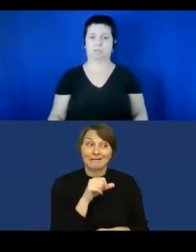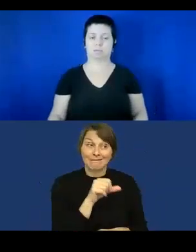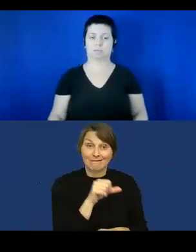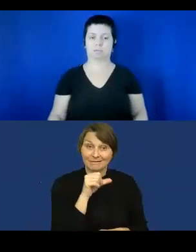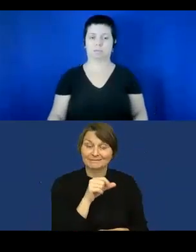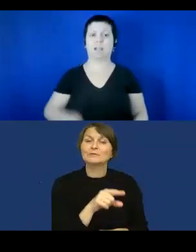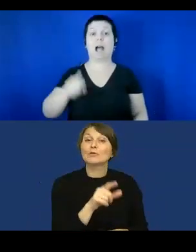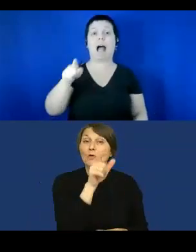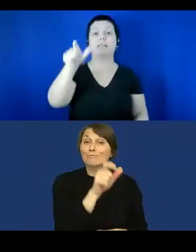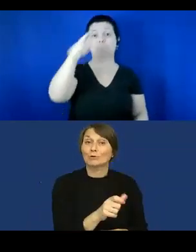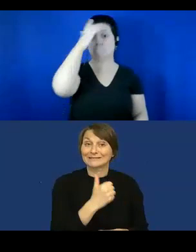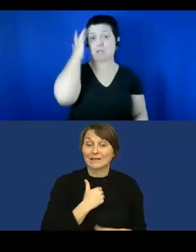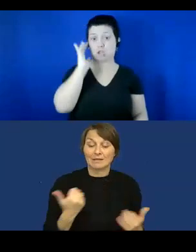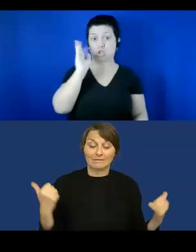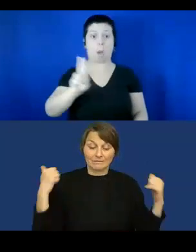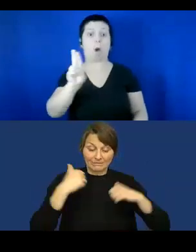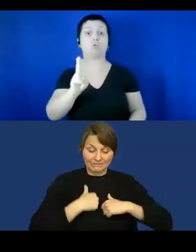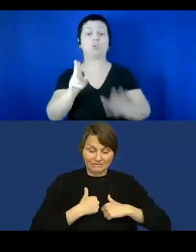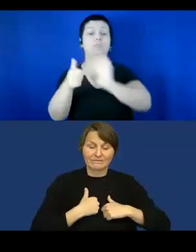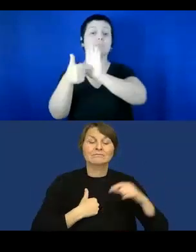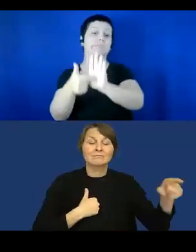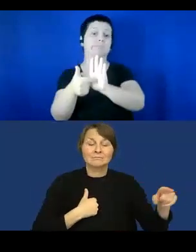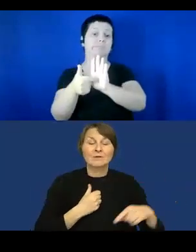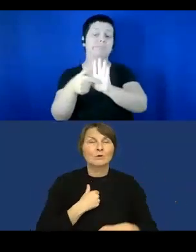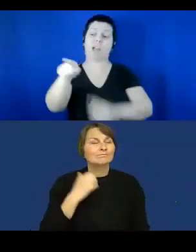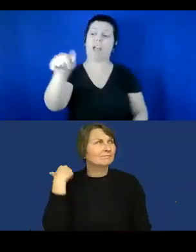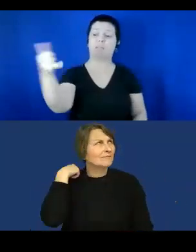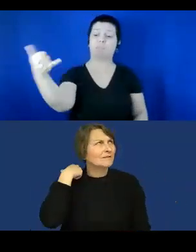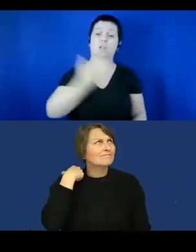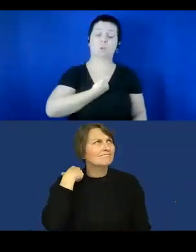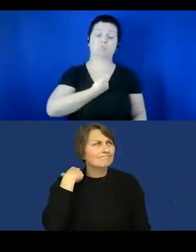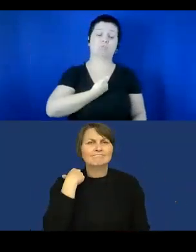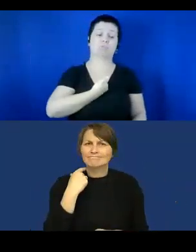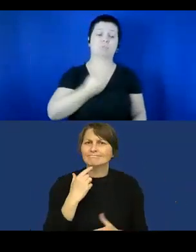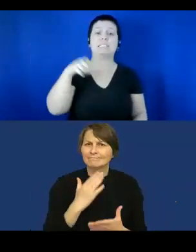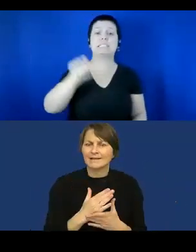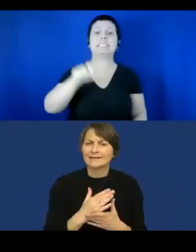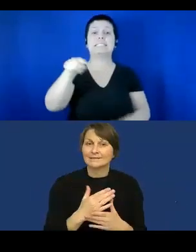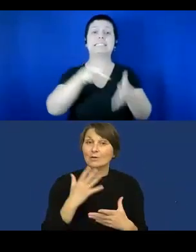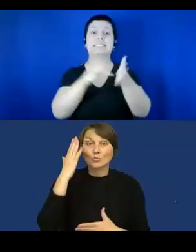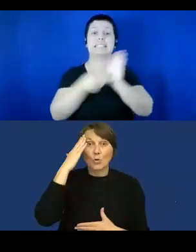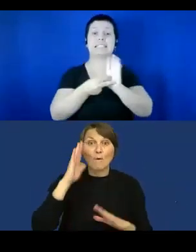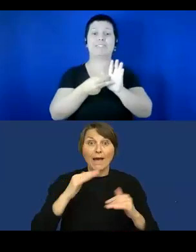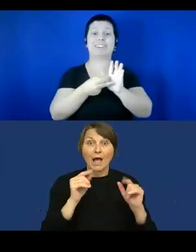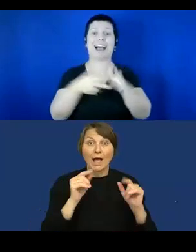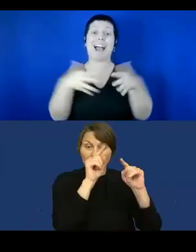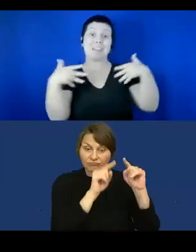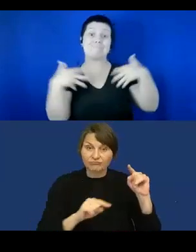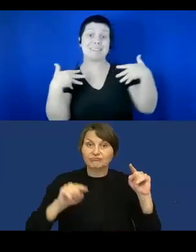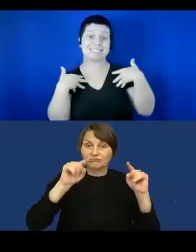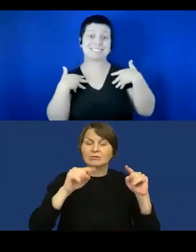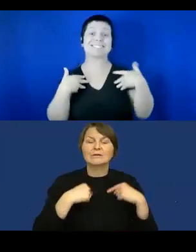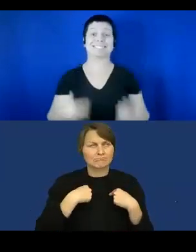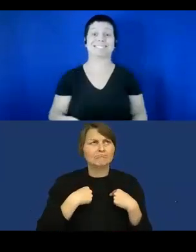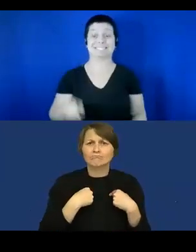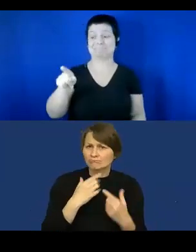user, he immediately said, yes, I think this one means happy, because this, I think this is